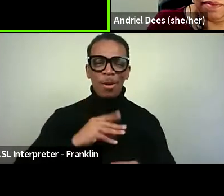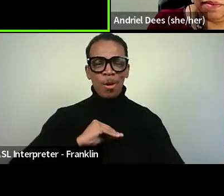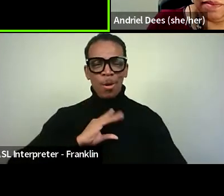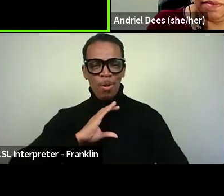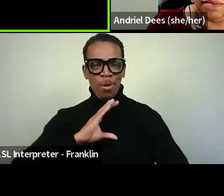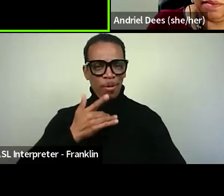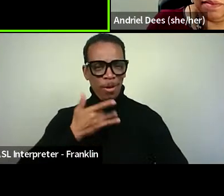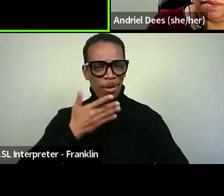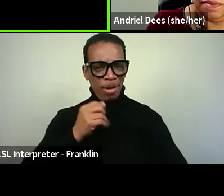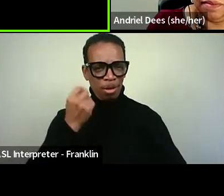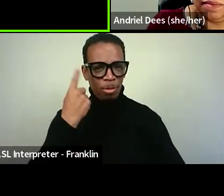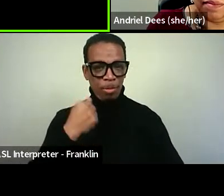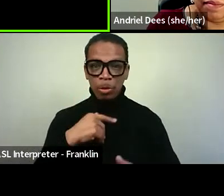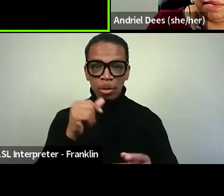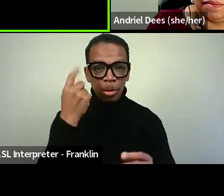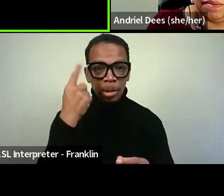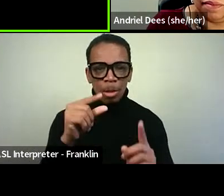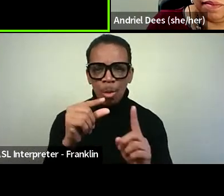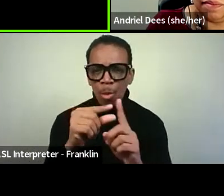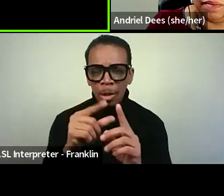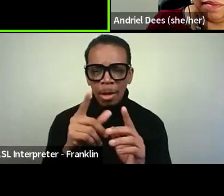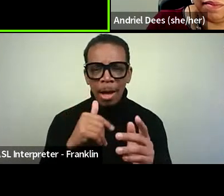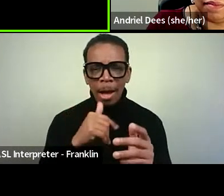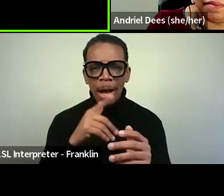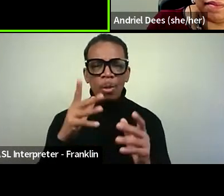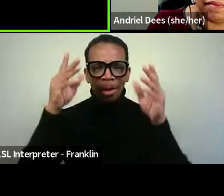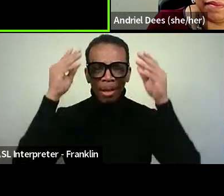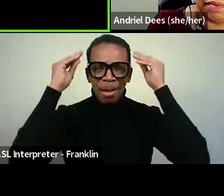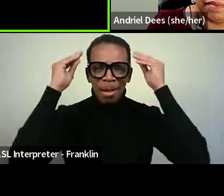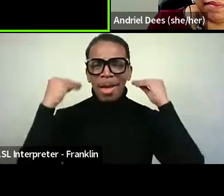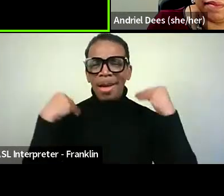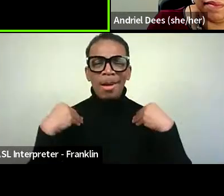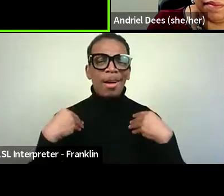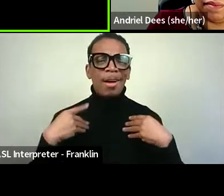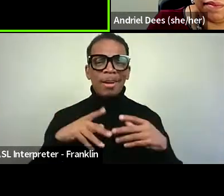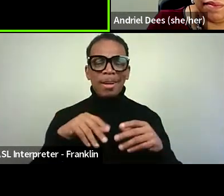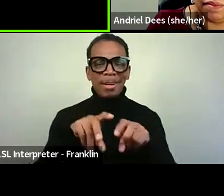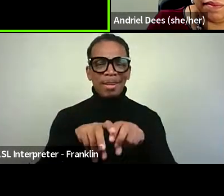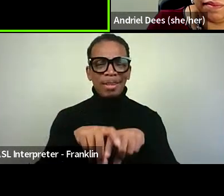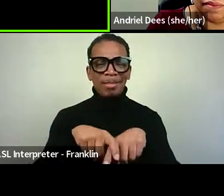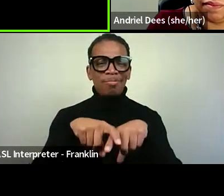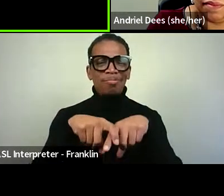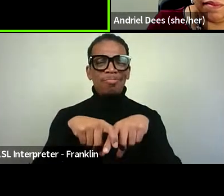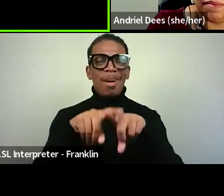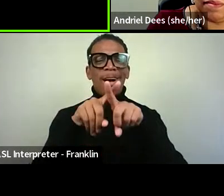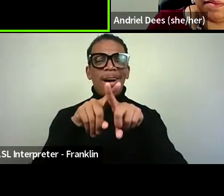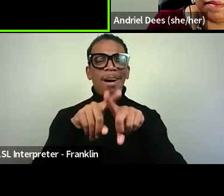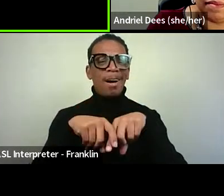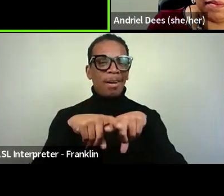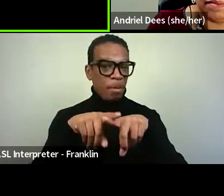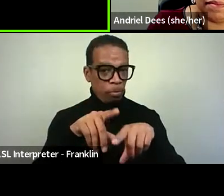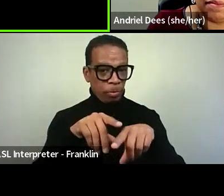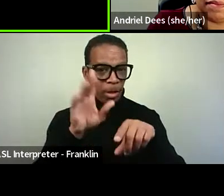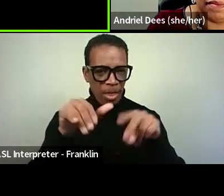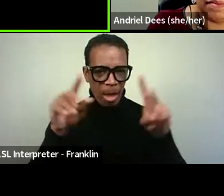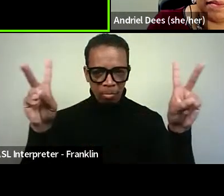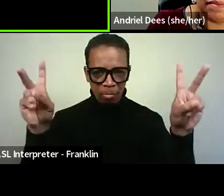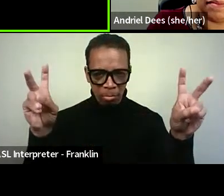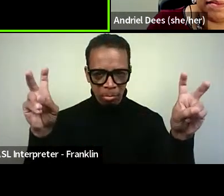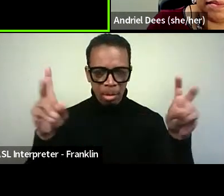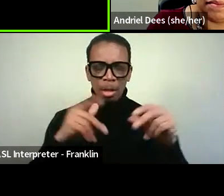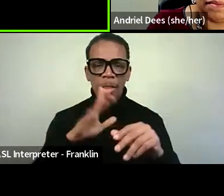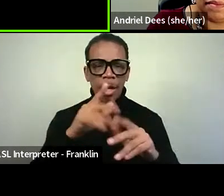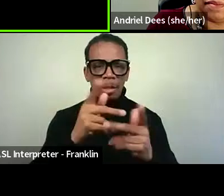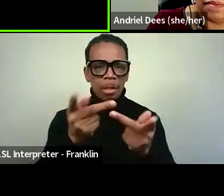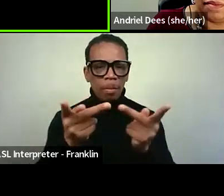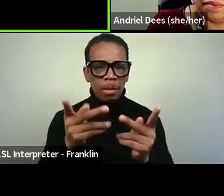you're familiar with the term, I just want to lay my hair down, kick my feet up. Well, Black student unions are a place, a